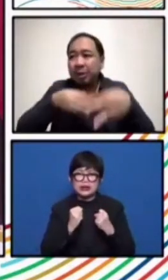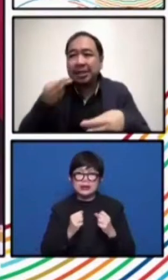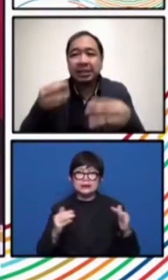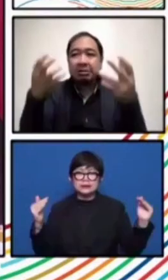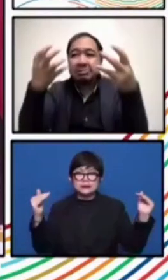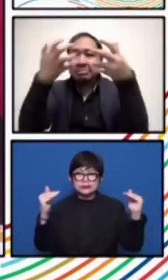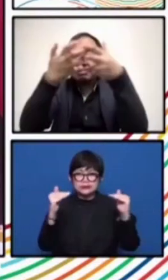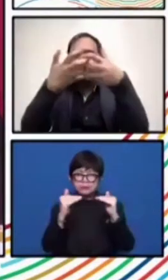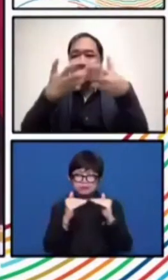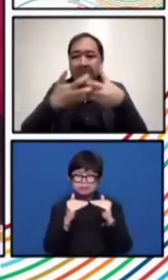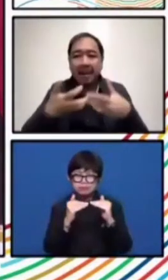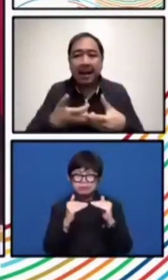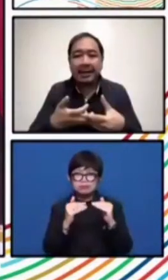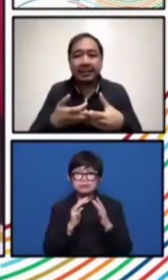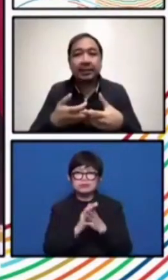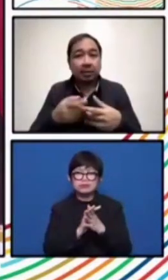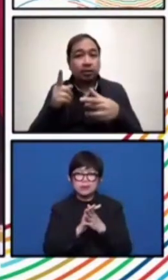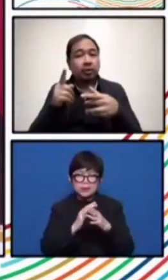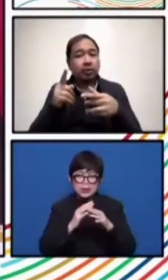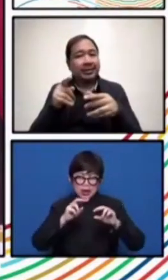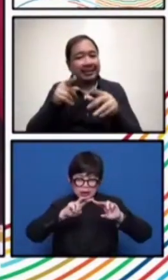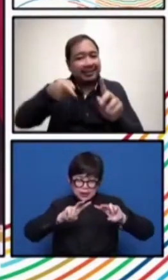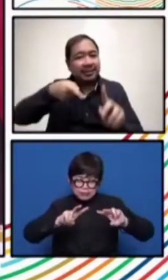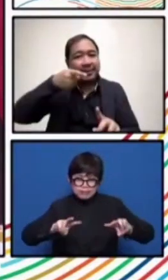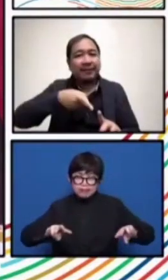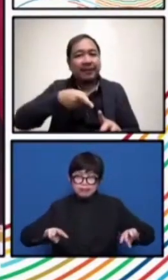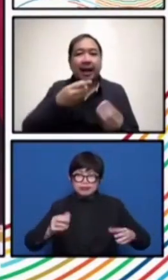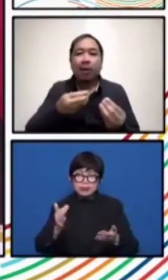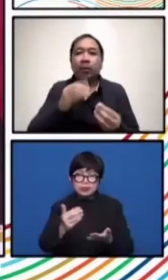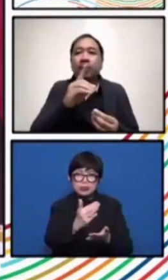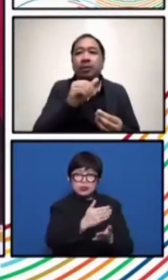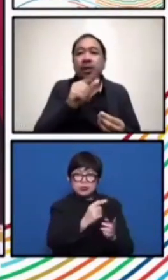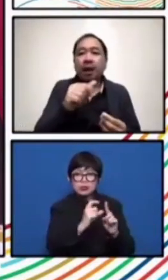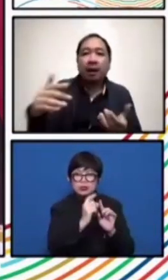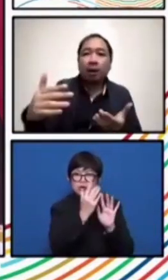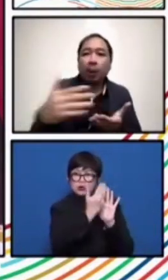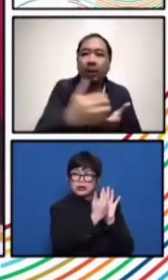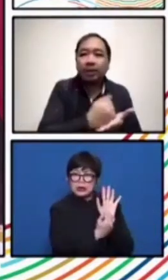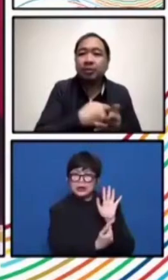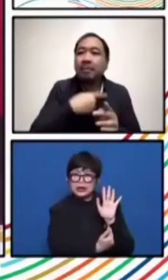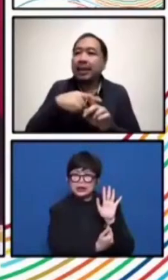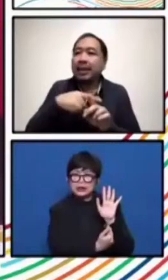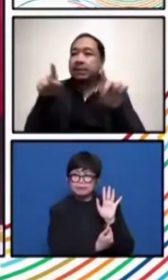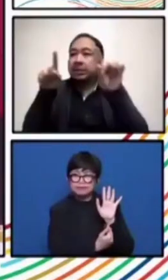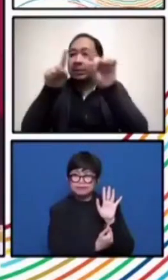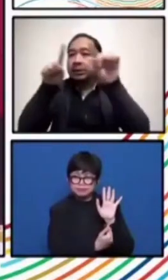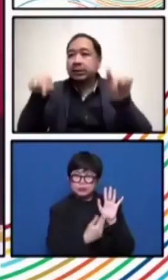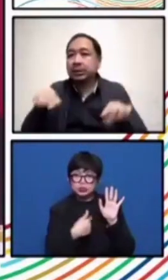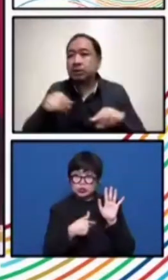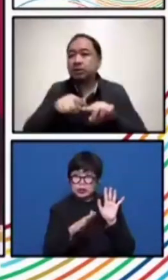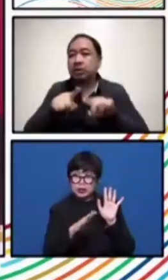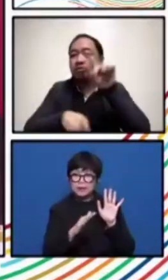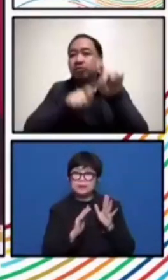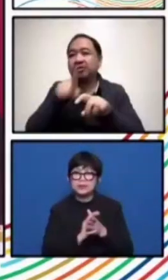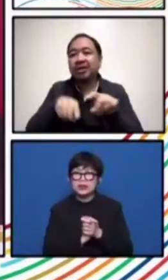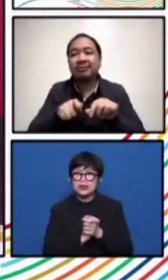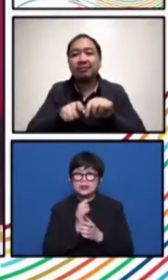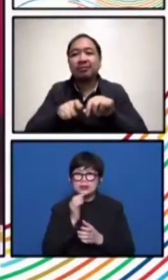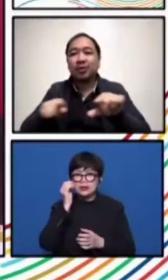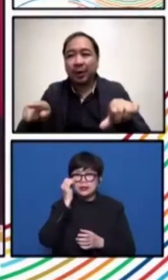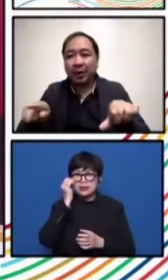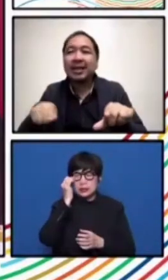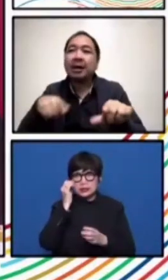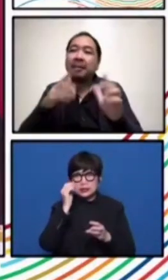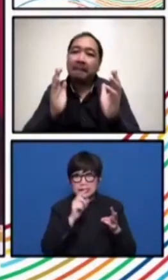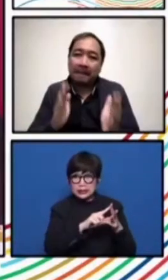specifically on the harmonizing of the data collection and the questionnaires and and Etc the the third